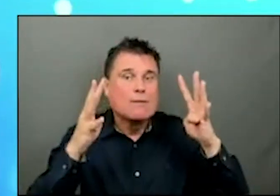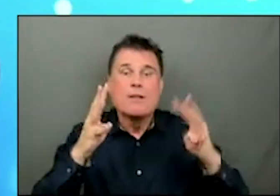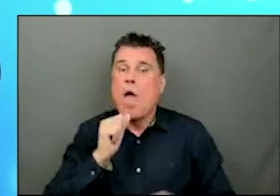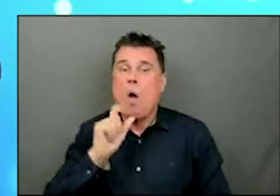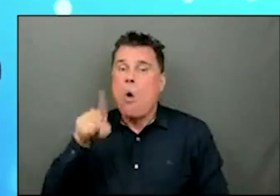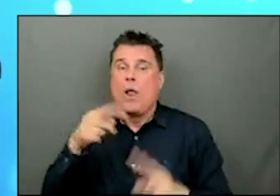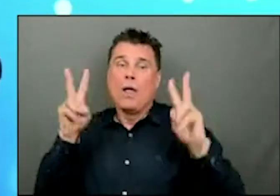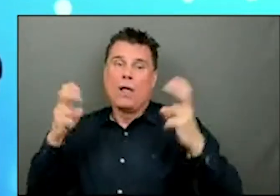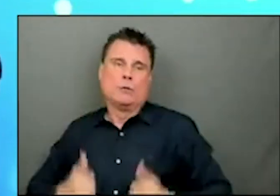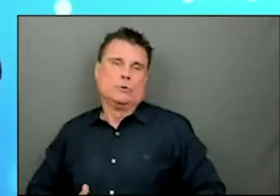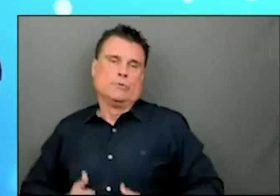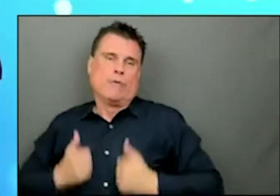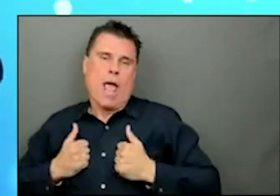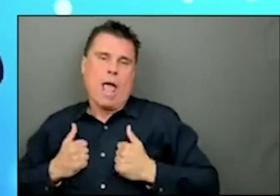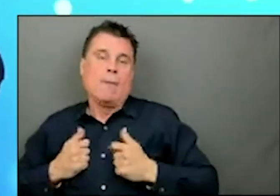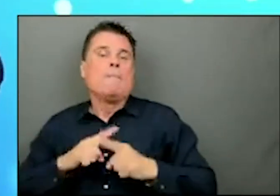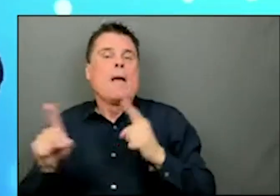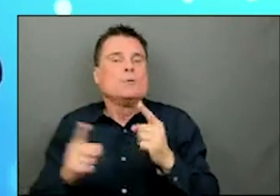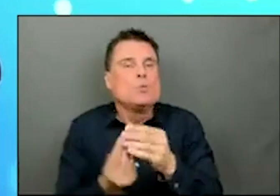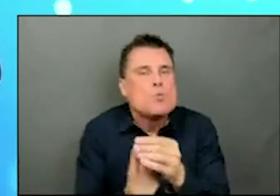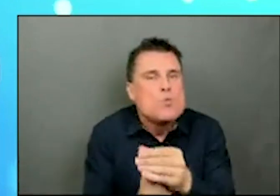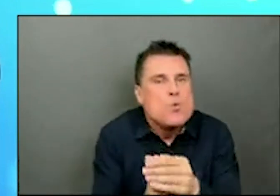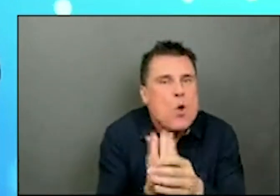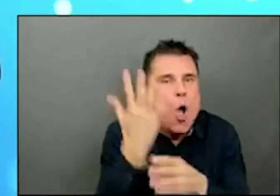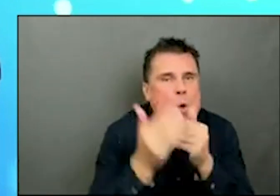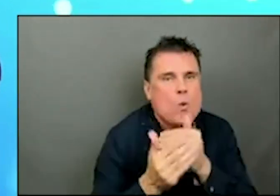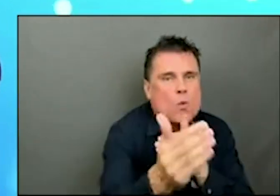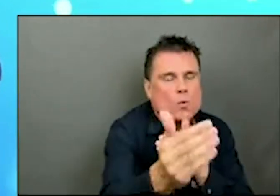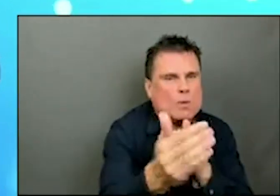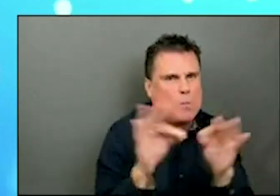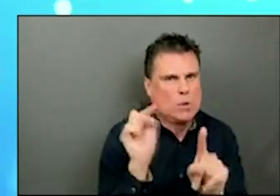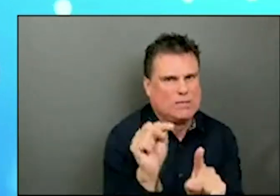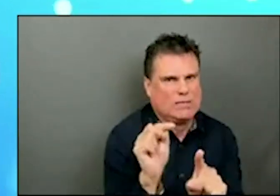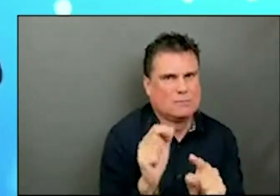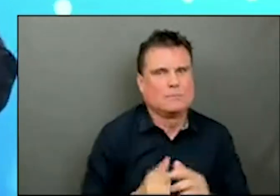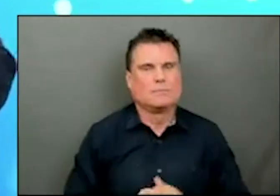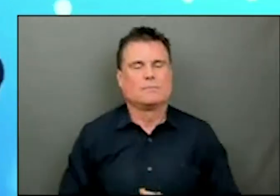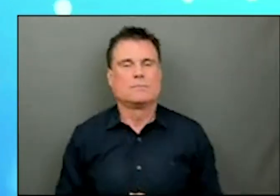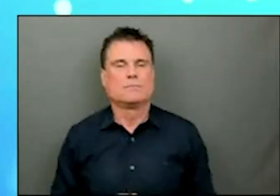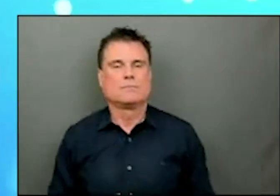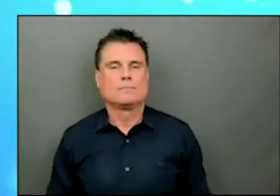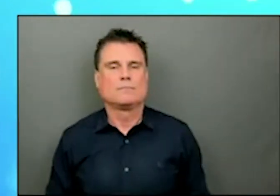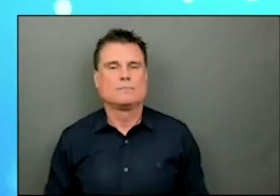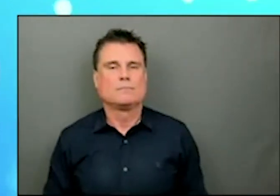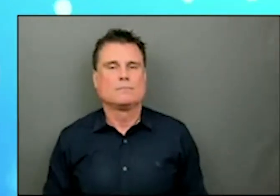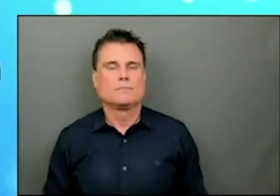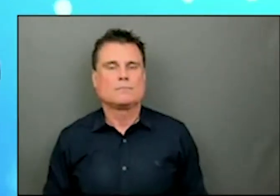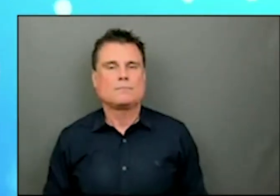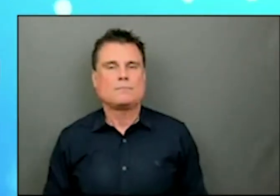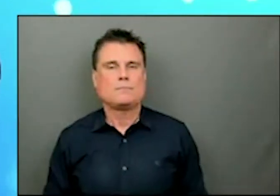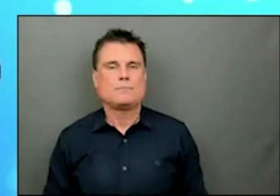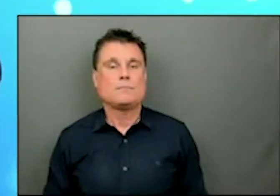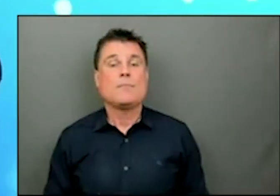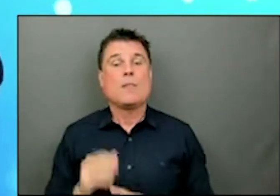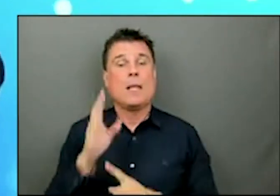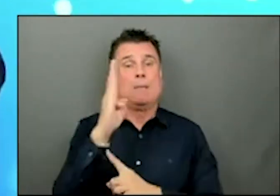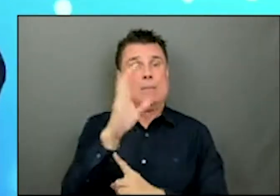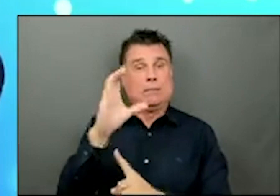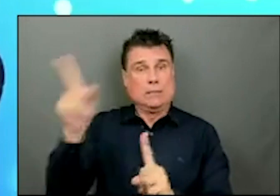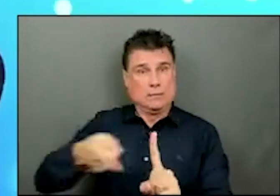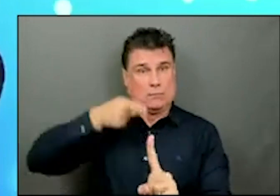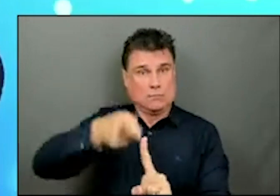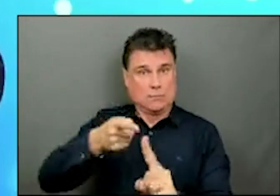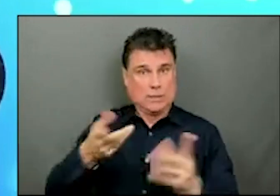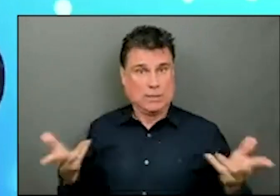going forward. And our country, as Wal alluded to, and specifically BC specifically, is home to some of the